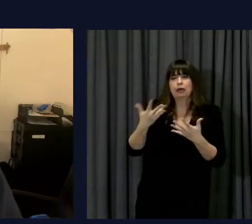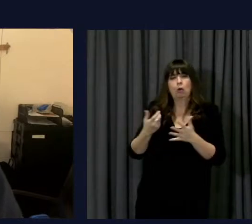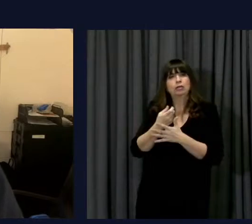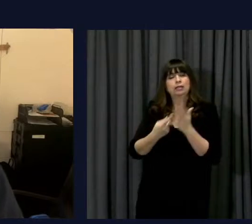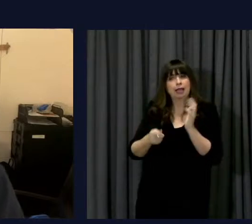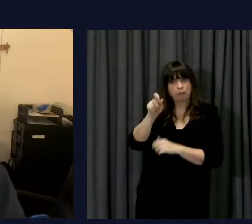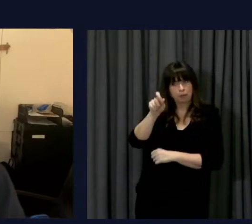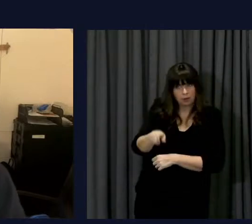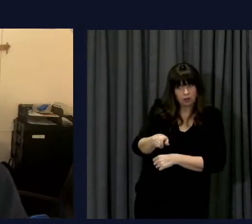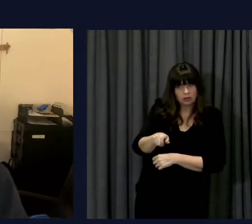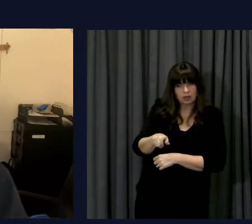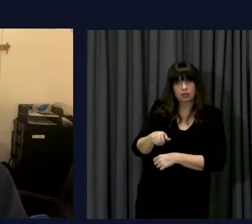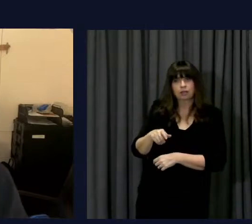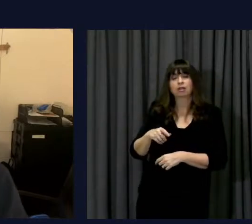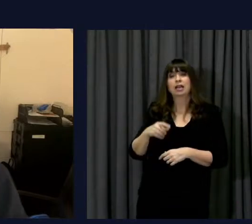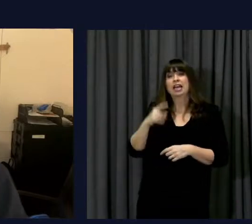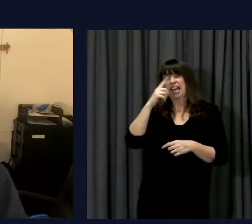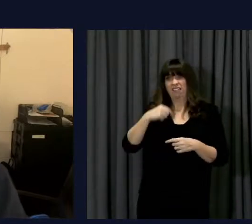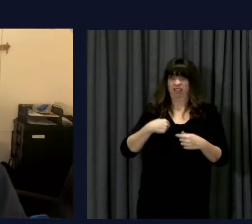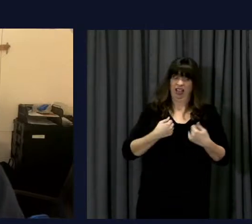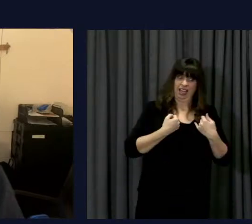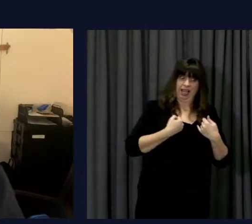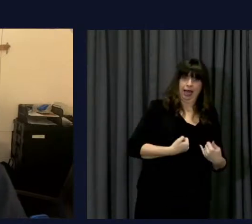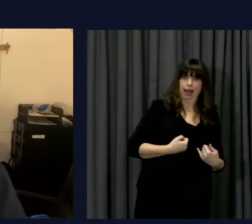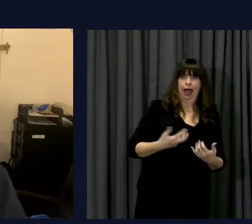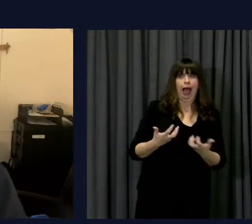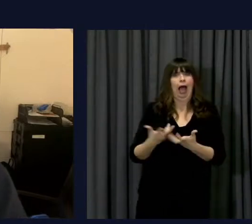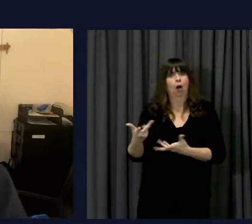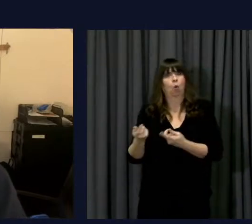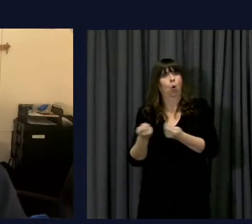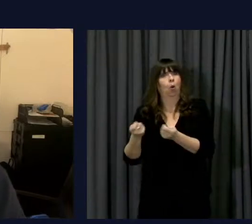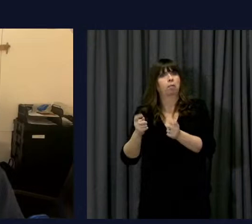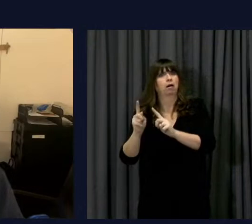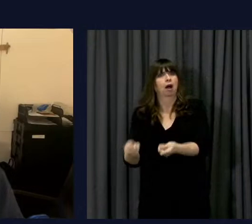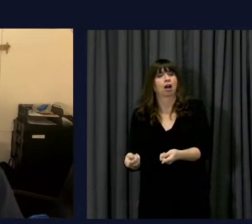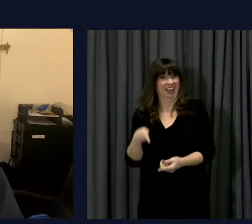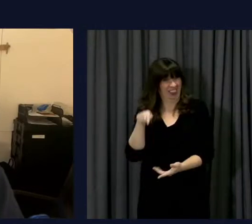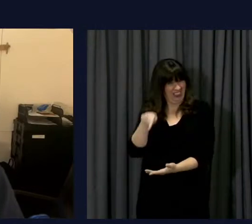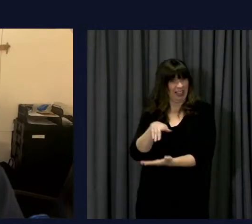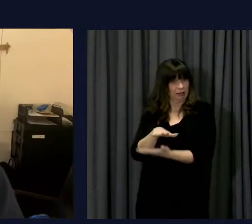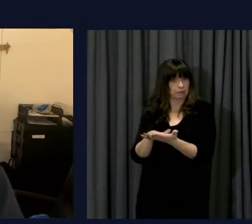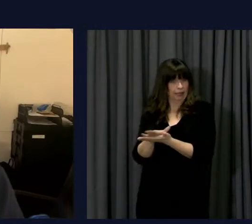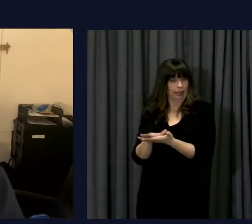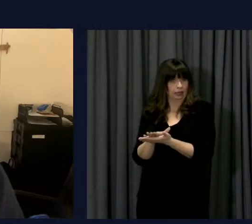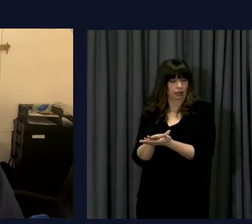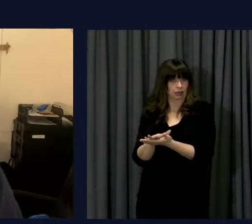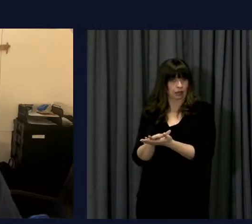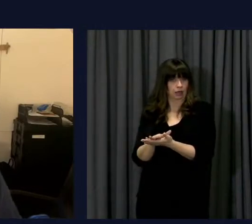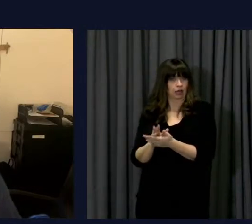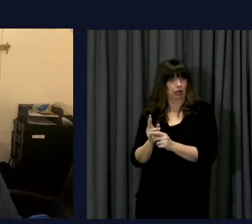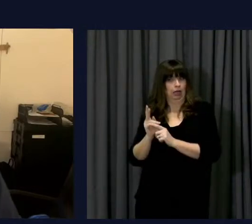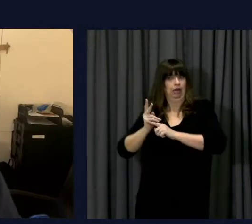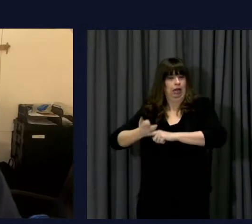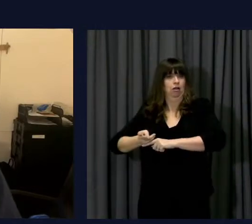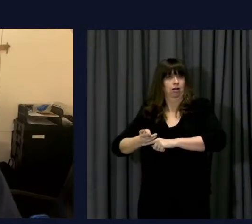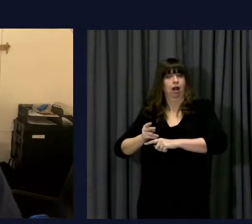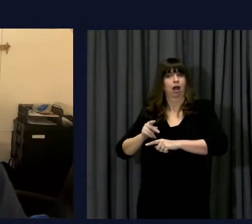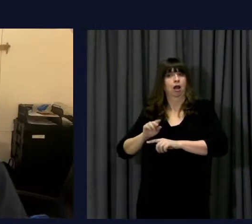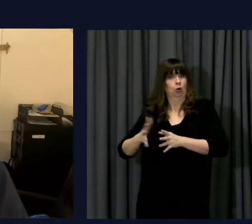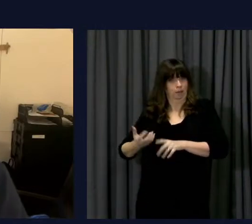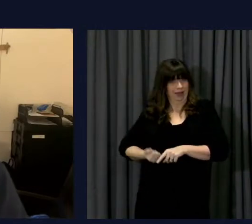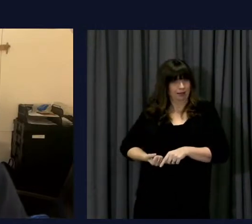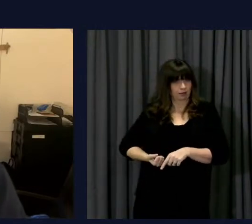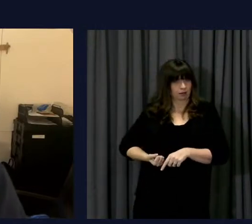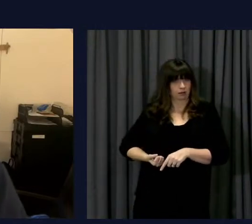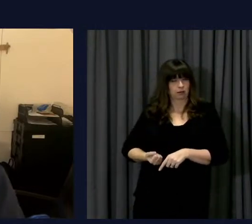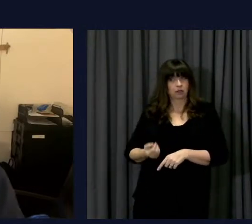if the carer falls ill. So against this background, my question is, how do you plan to identify those unpaid carers